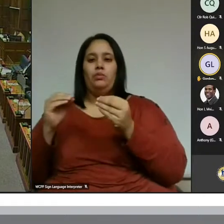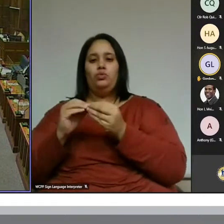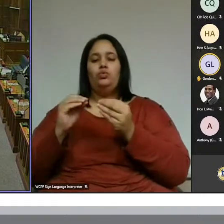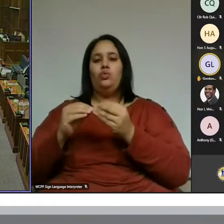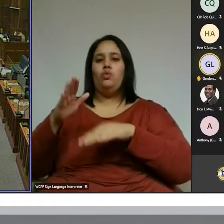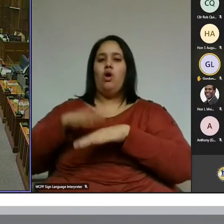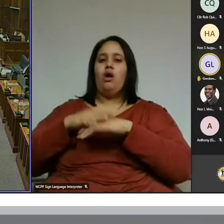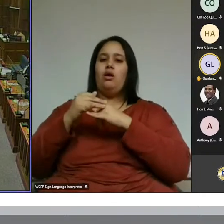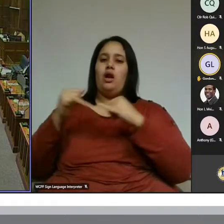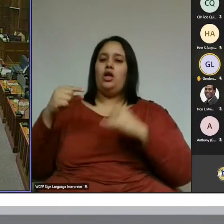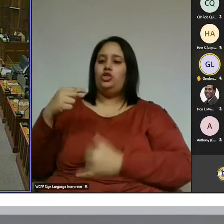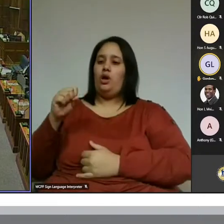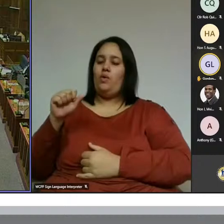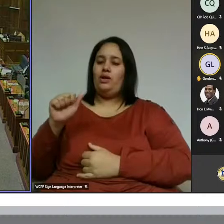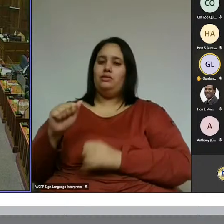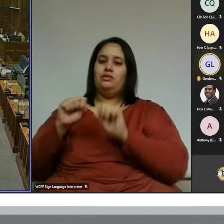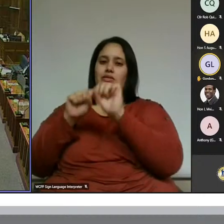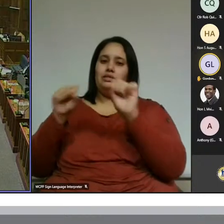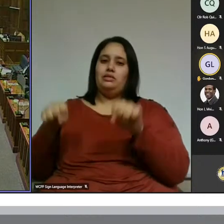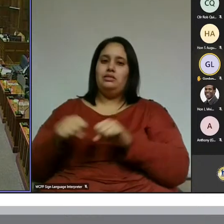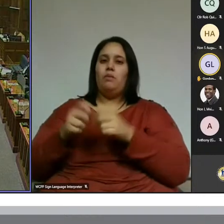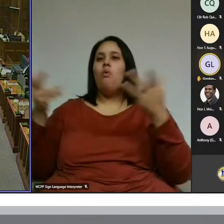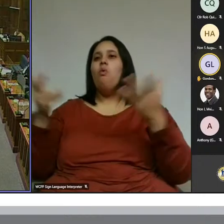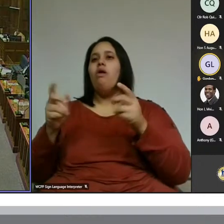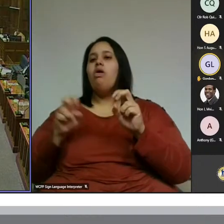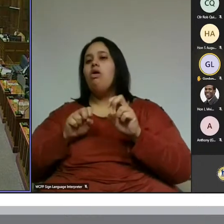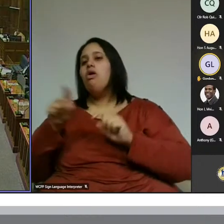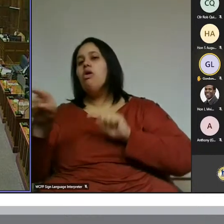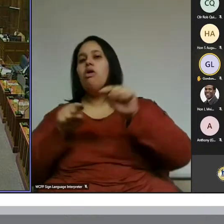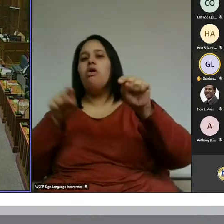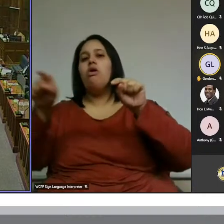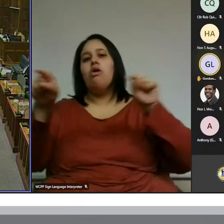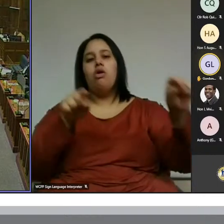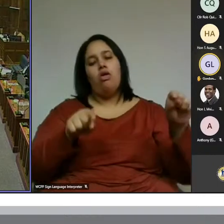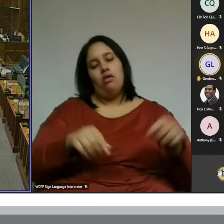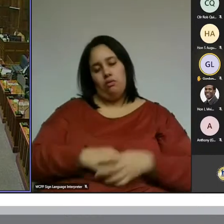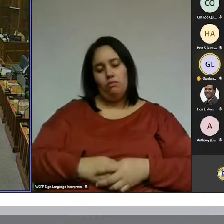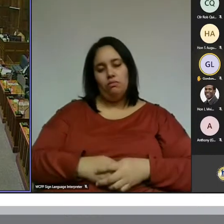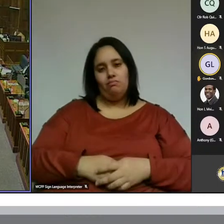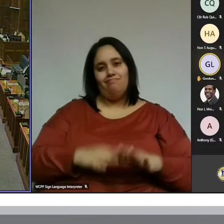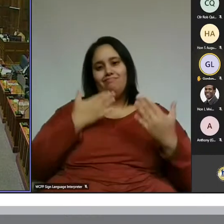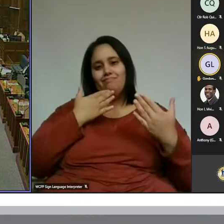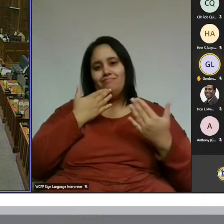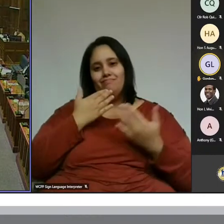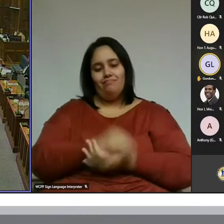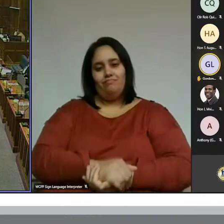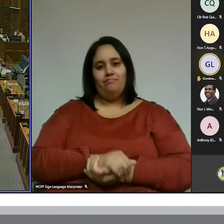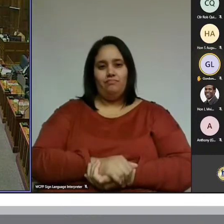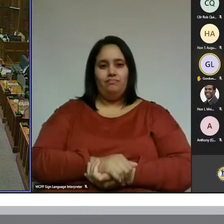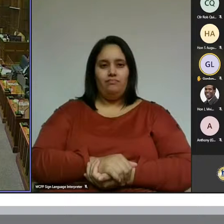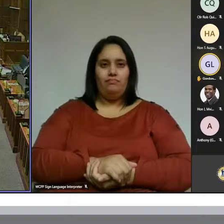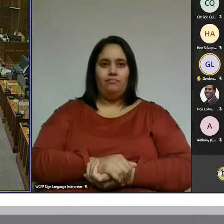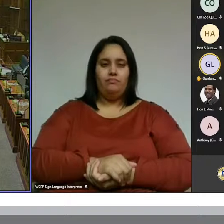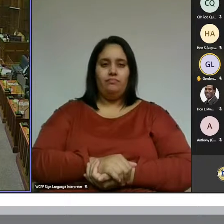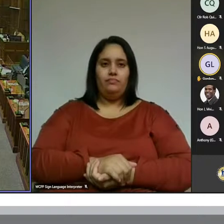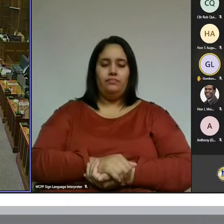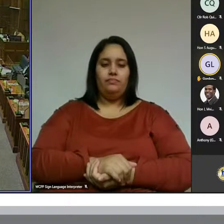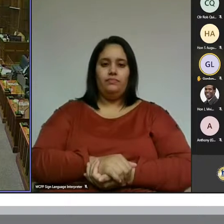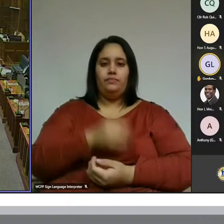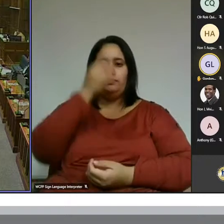And after that, that addresses your concern. Thank you, Chair. Thank